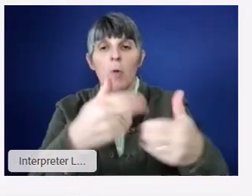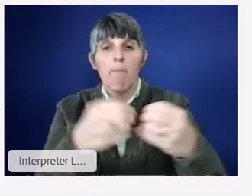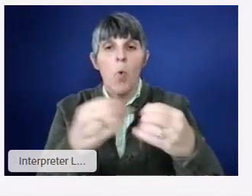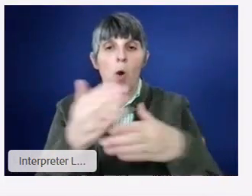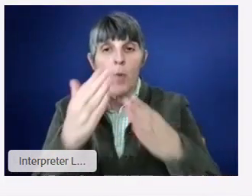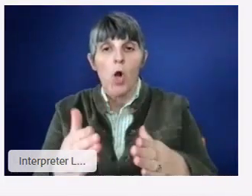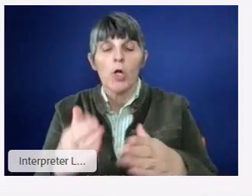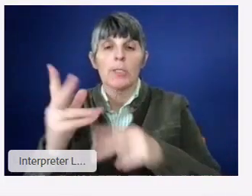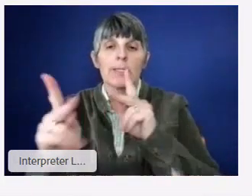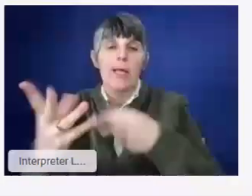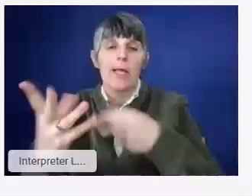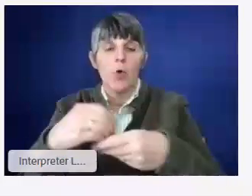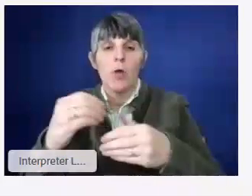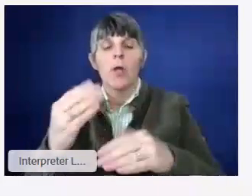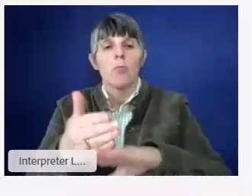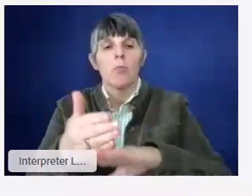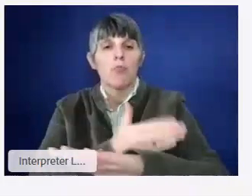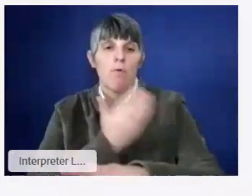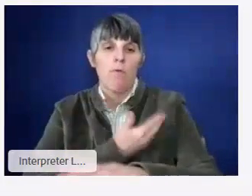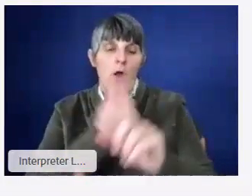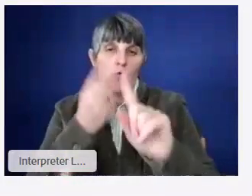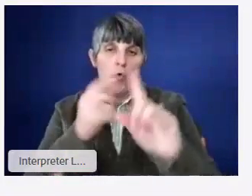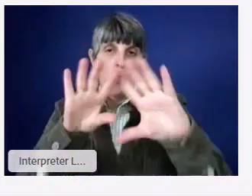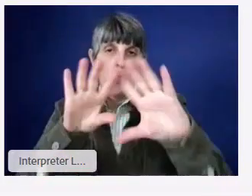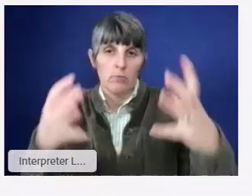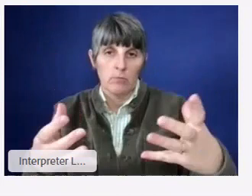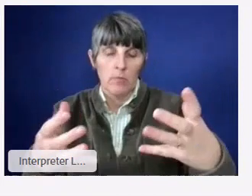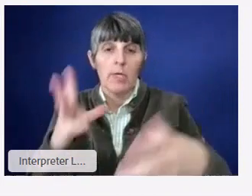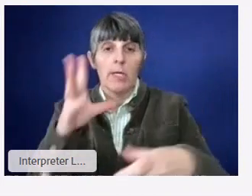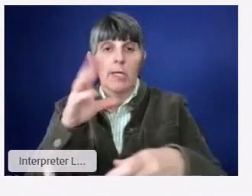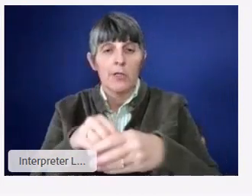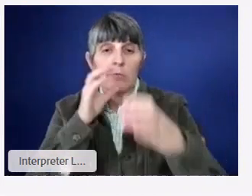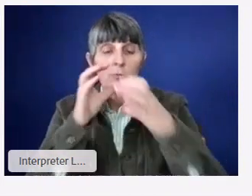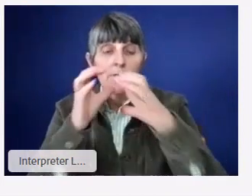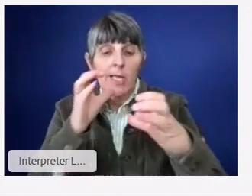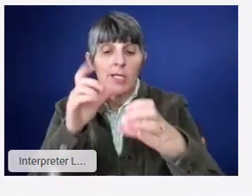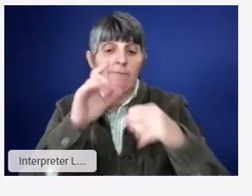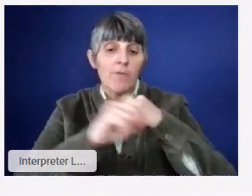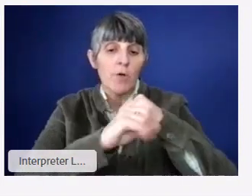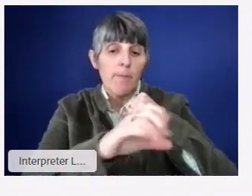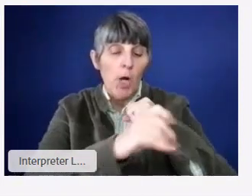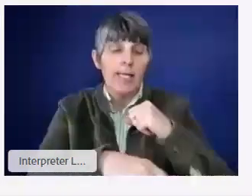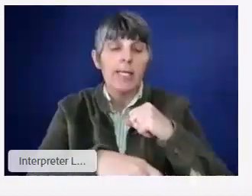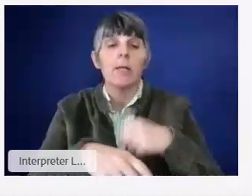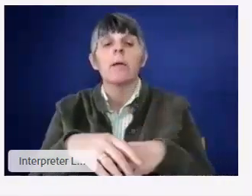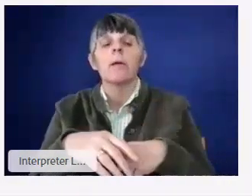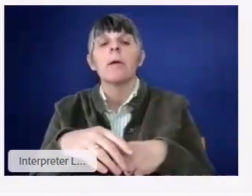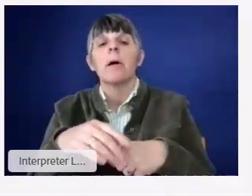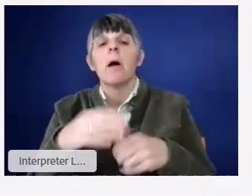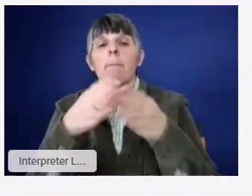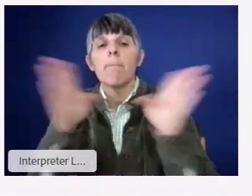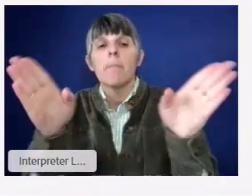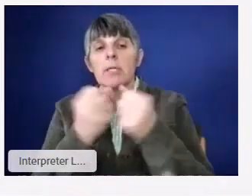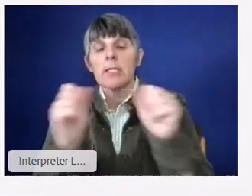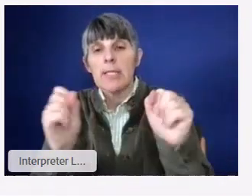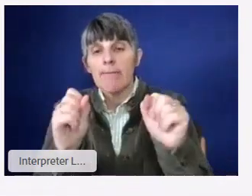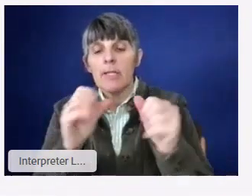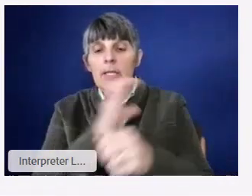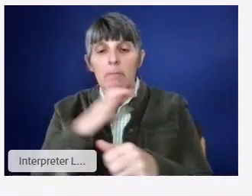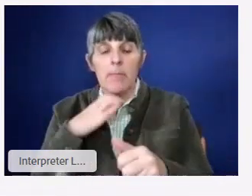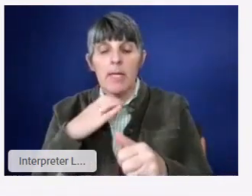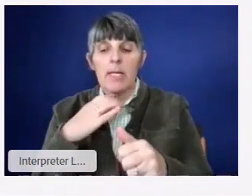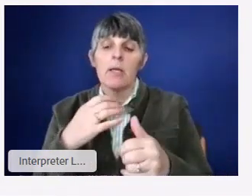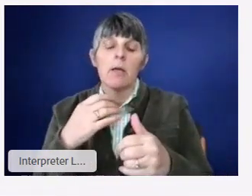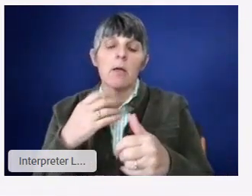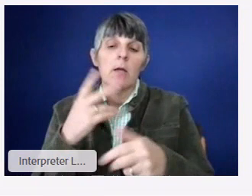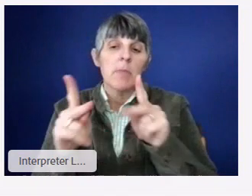stakeholders who can help advance our collective goals. This includes a communications and marketing committee, a public safety committee that has representation